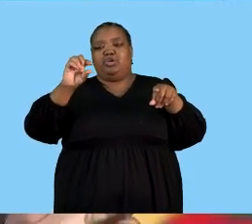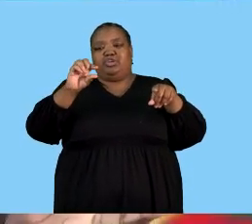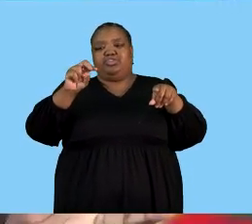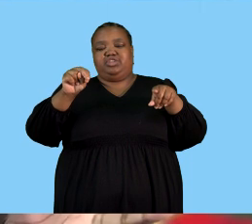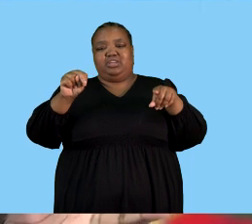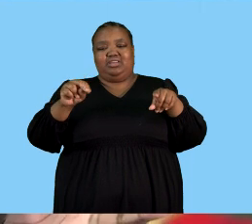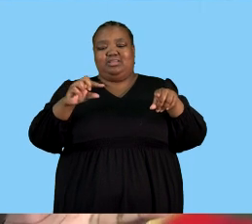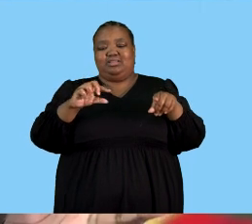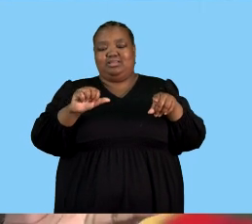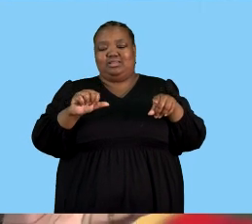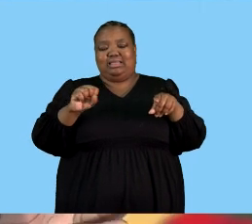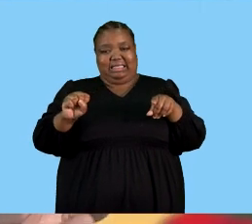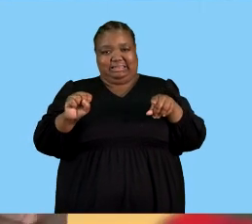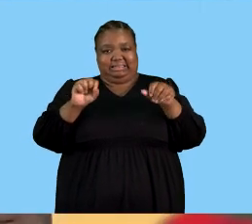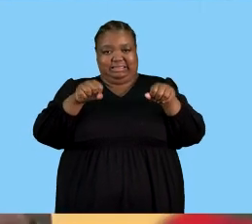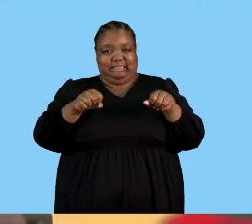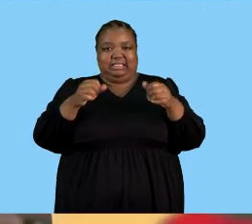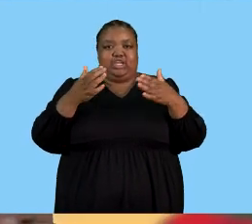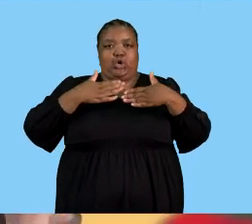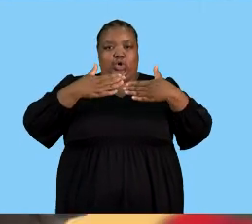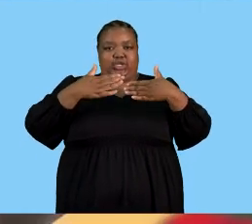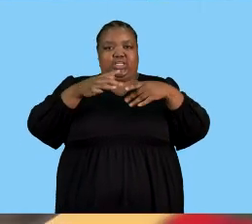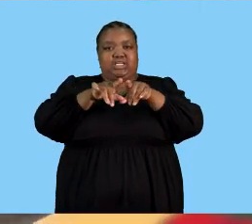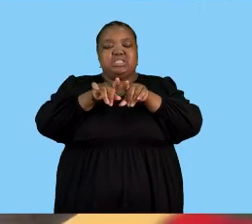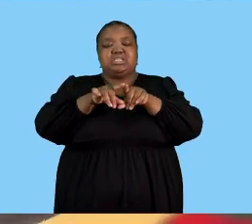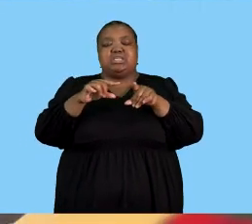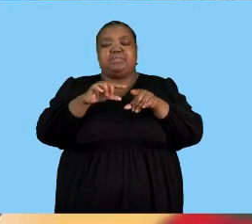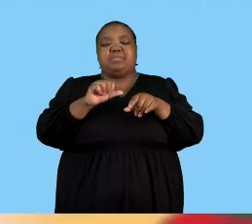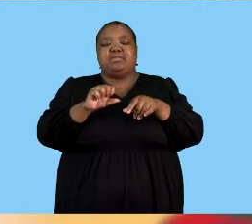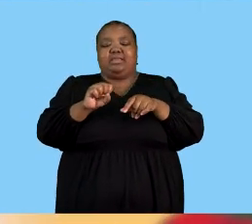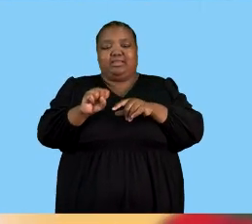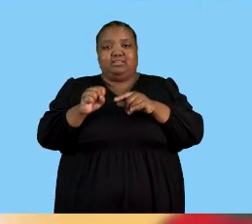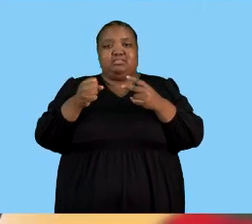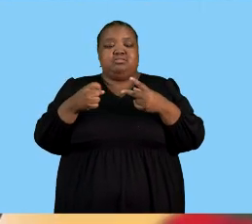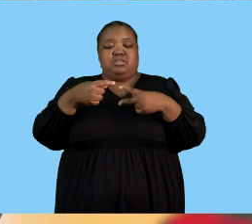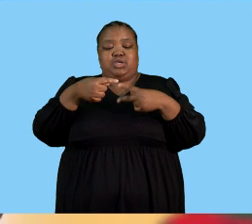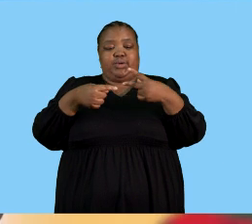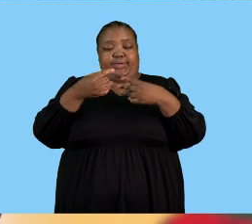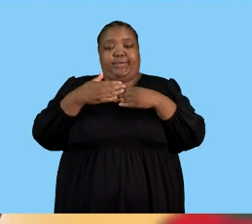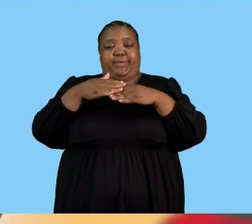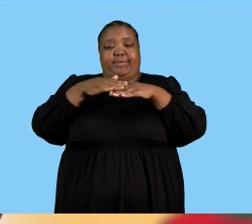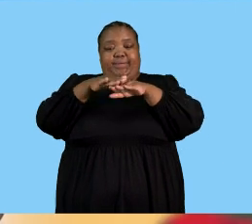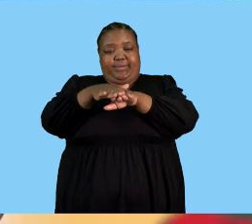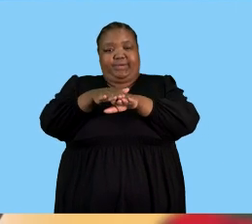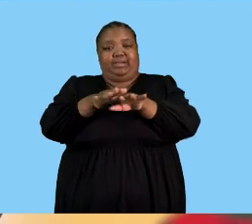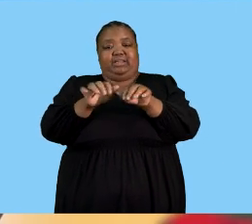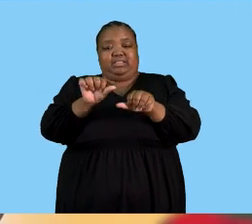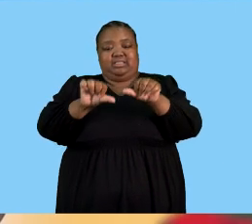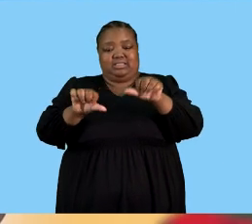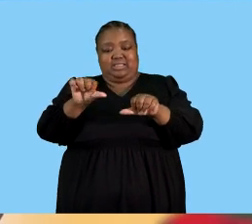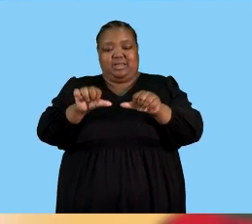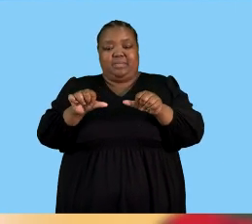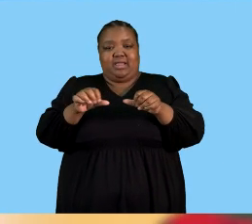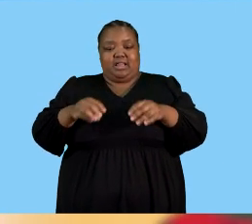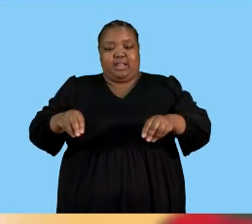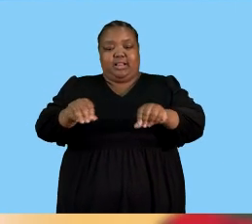gas, and also the oxygen is also a gas. So when two gases chemically bond together, they form a